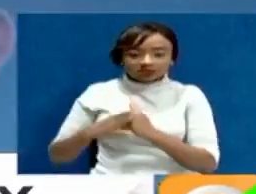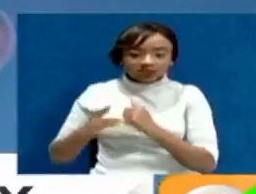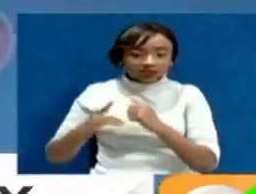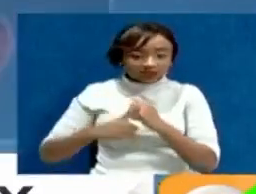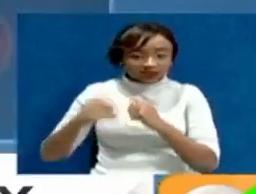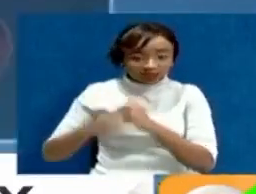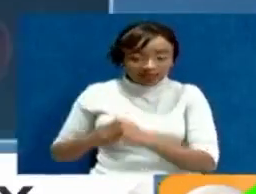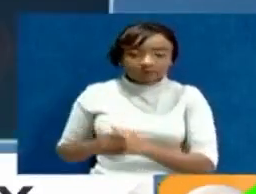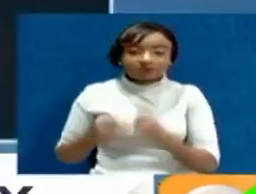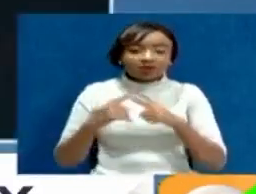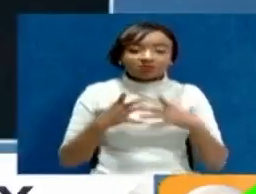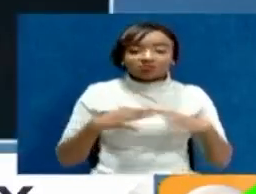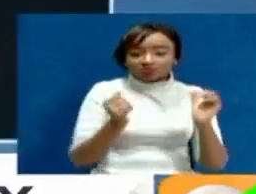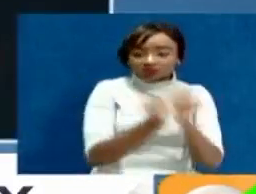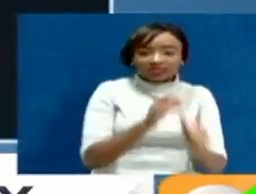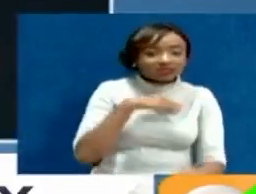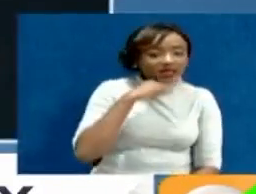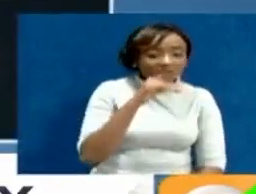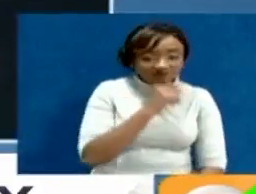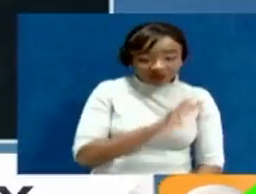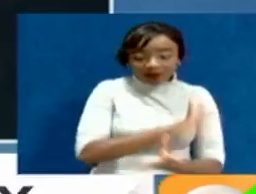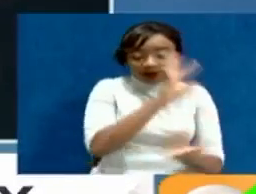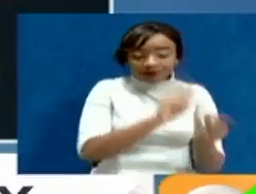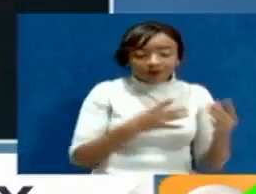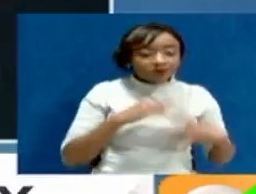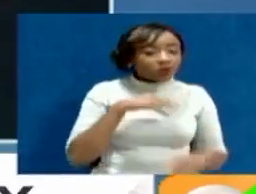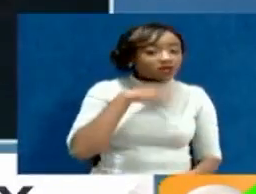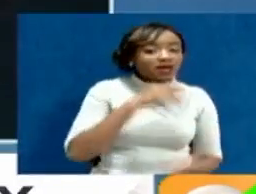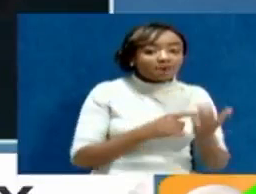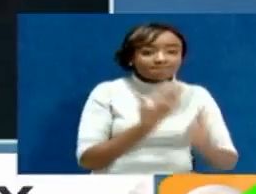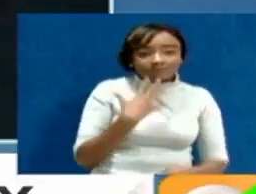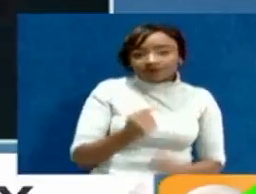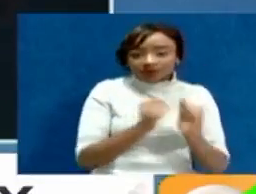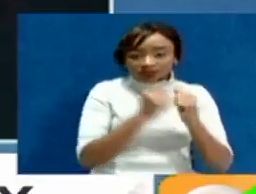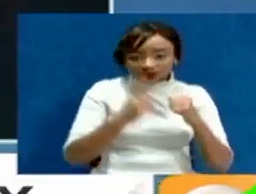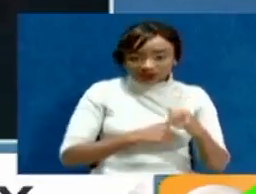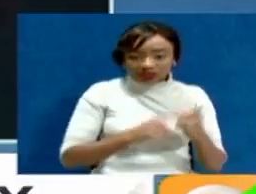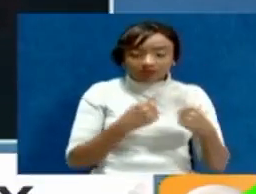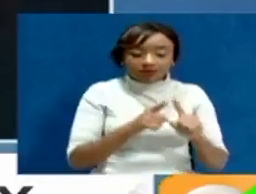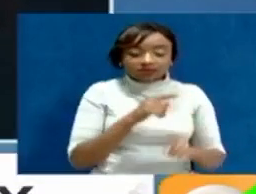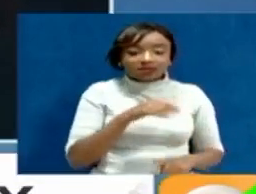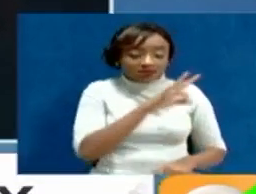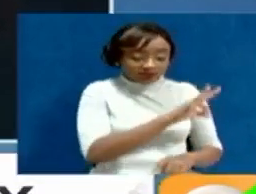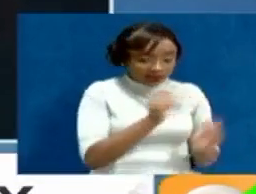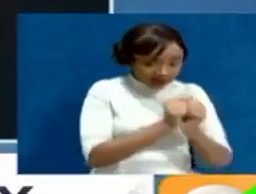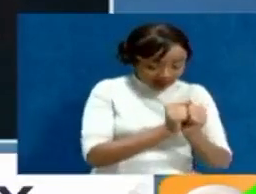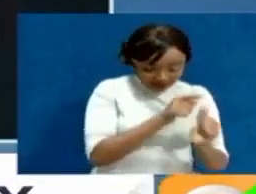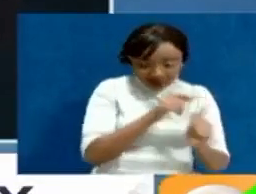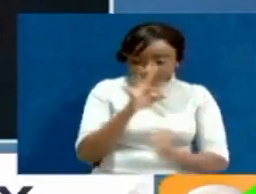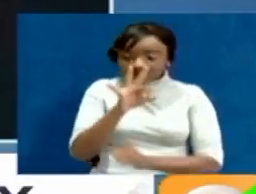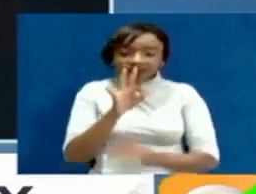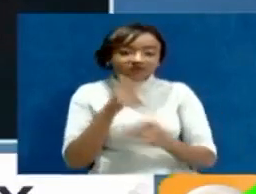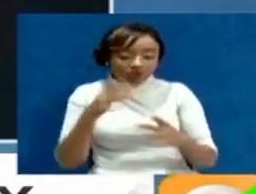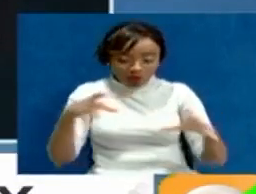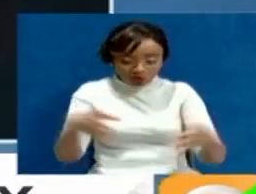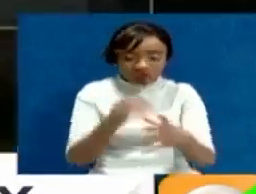17,869. 10 fatalities have been recorded, bringing the total fatalities to 516. 3 were community deaths of young people